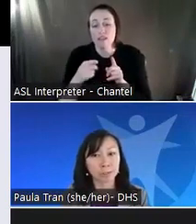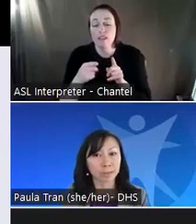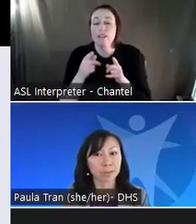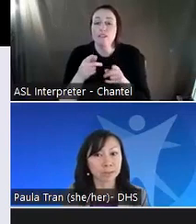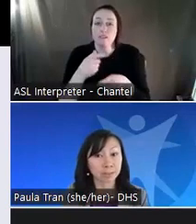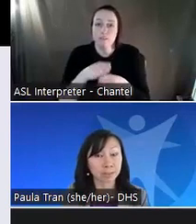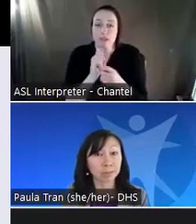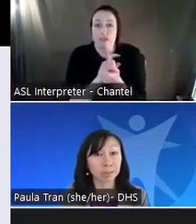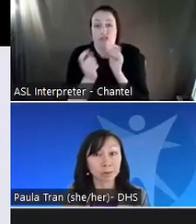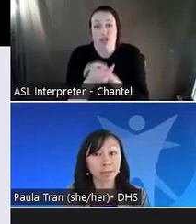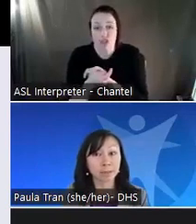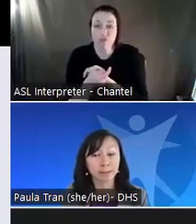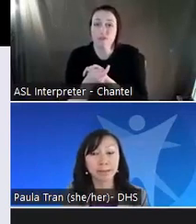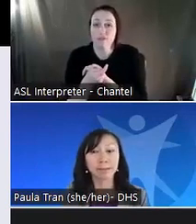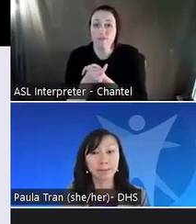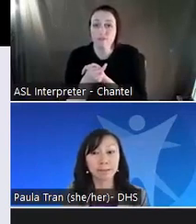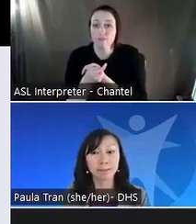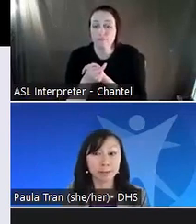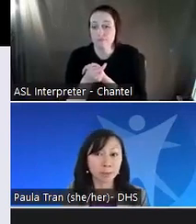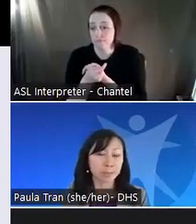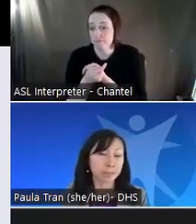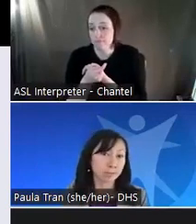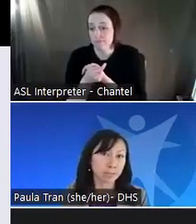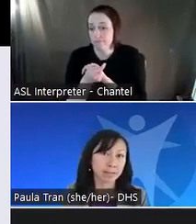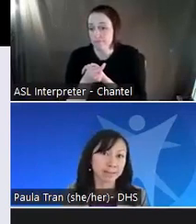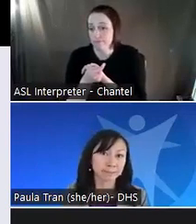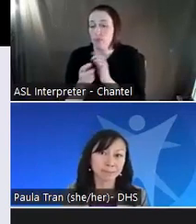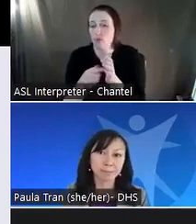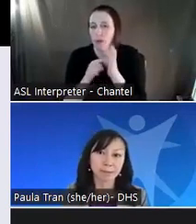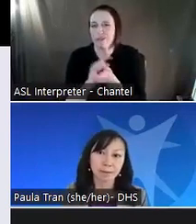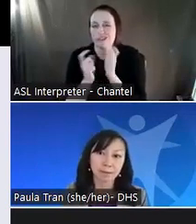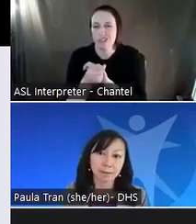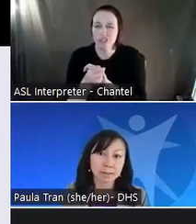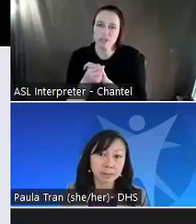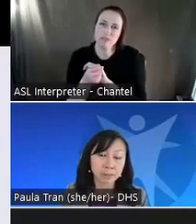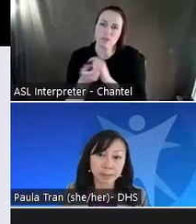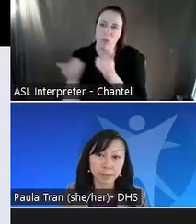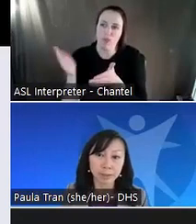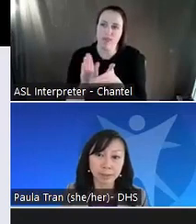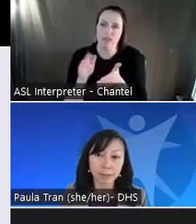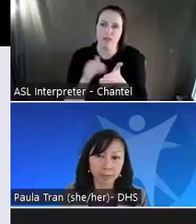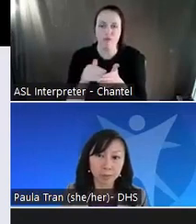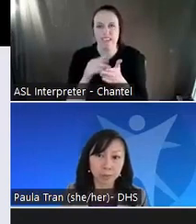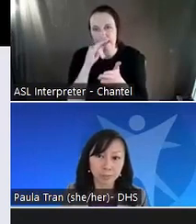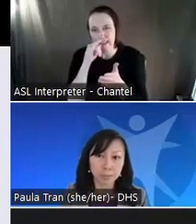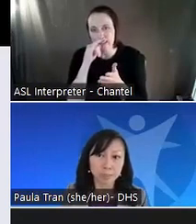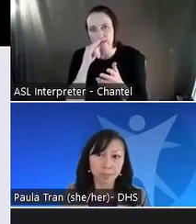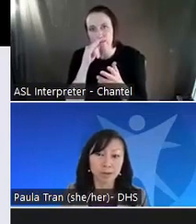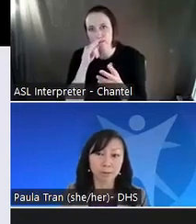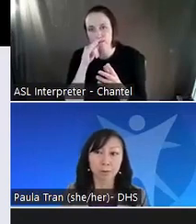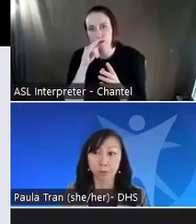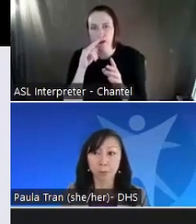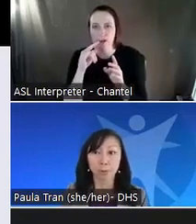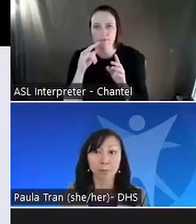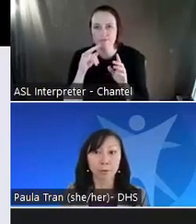critical investments to continue to lower the incidence of lead poisoning in Wisconsin. This includes expanding early intervention services